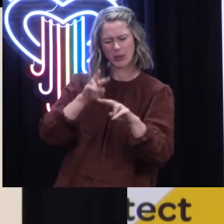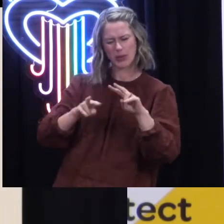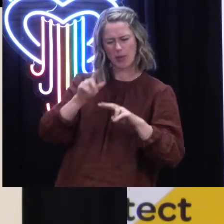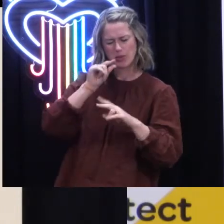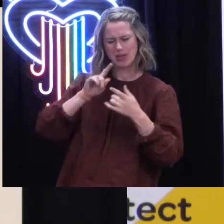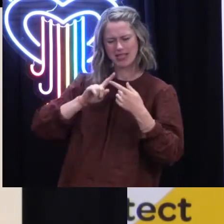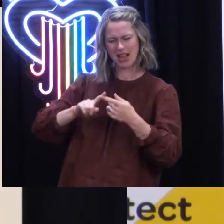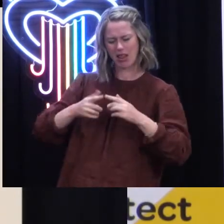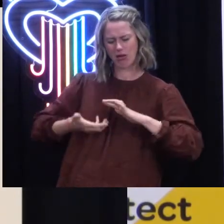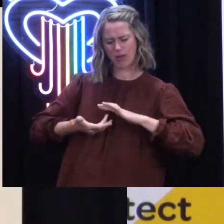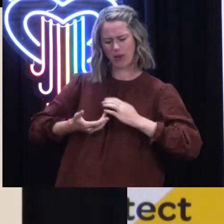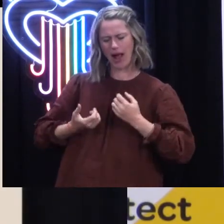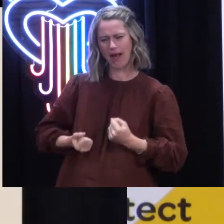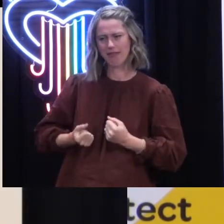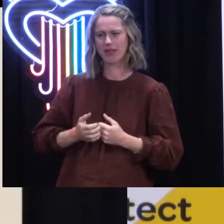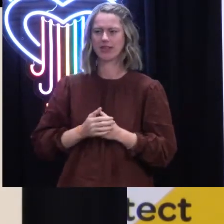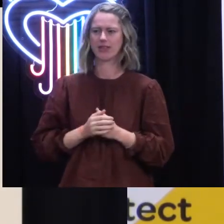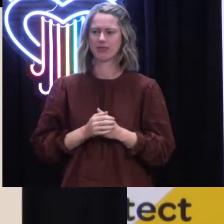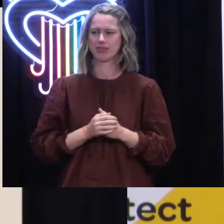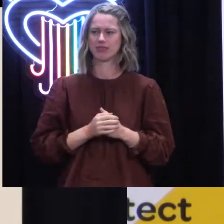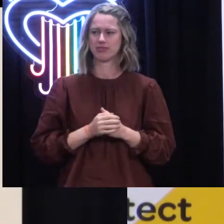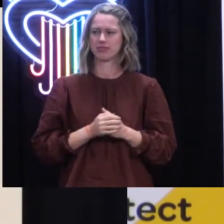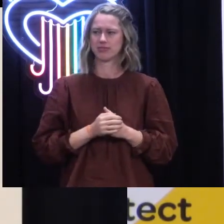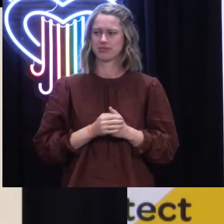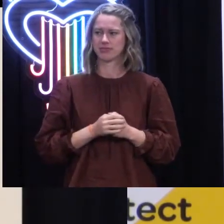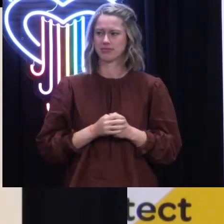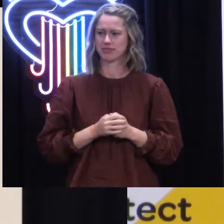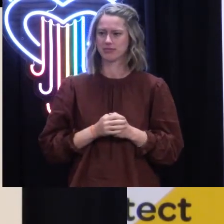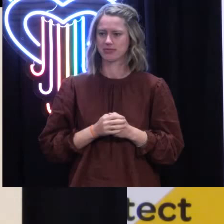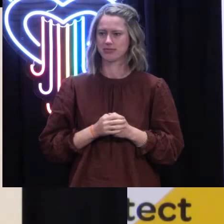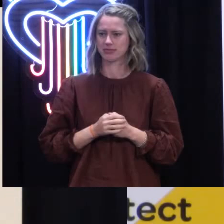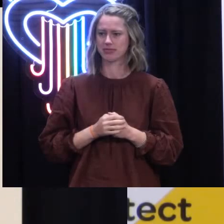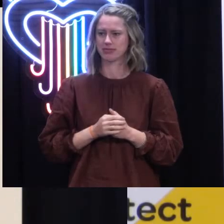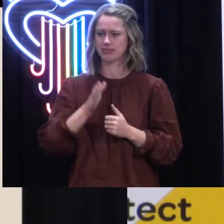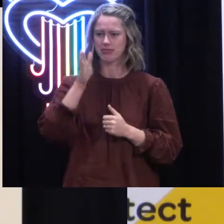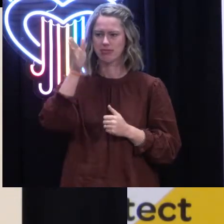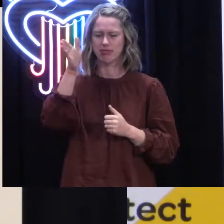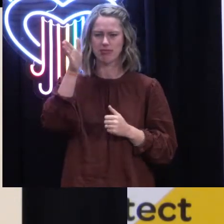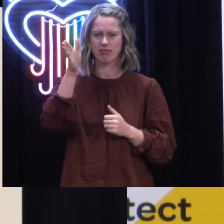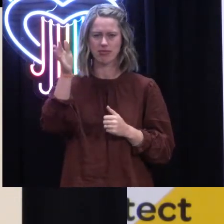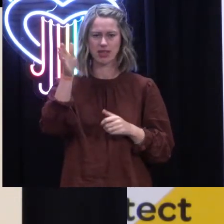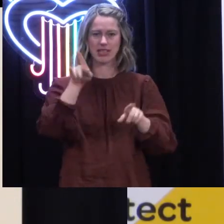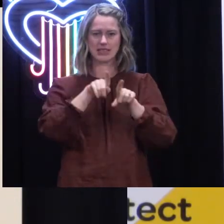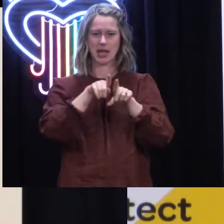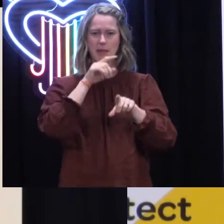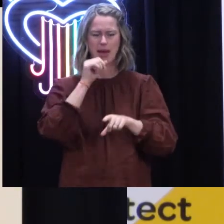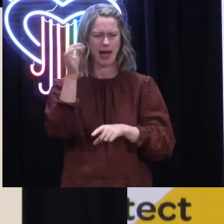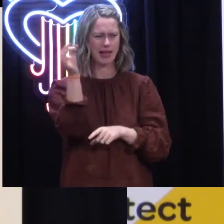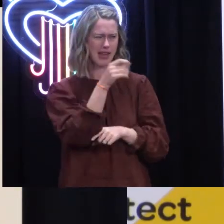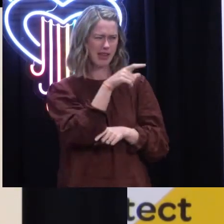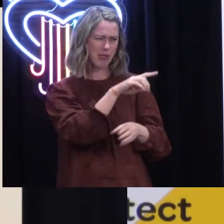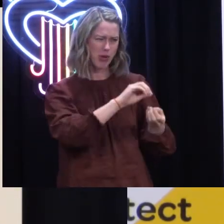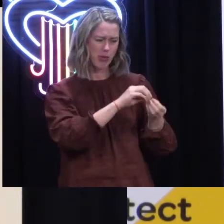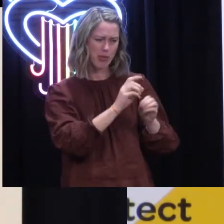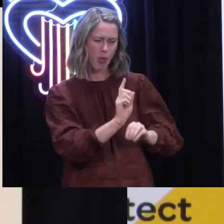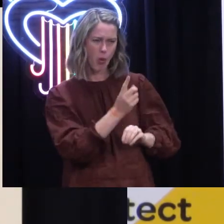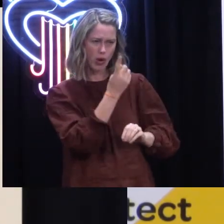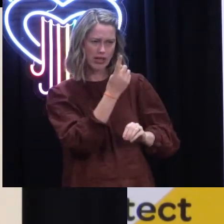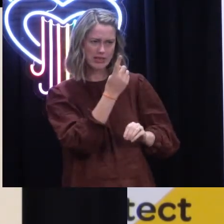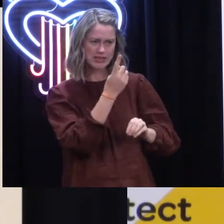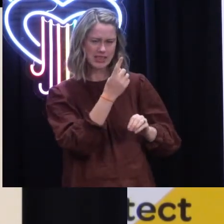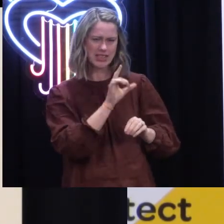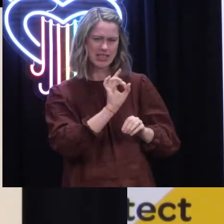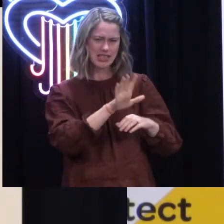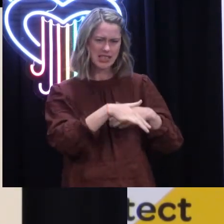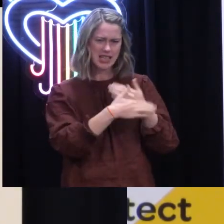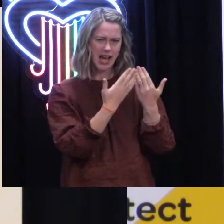possibly infectious. Is it a problem Yeah. that I'll let. is it a problem Great that finish. Auckland, given it's the epicentre, is still operating at 10